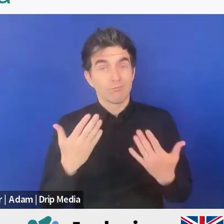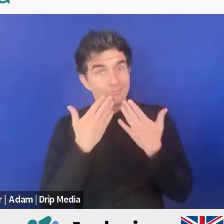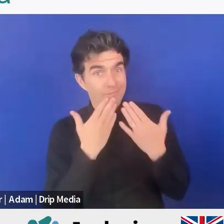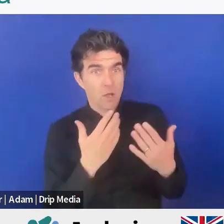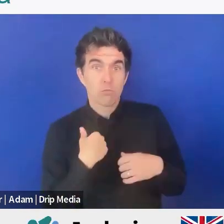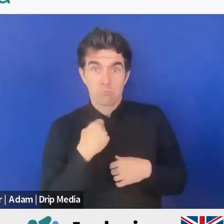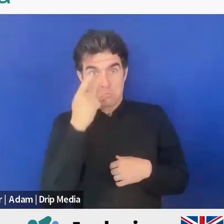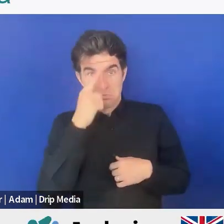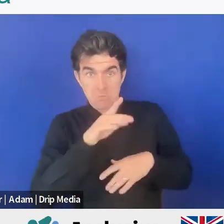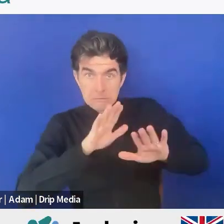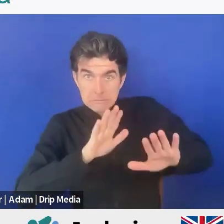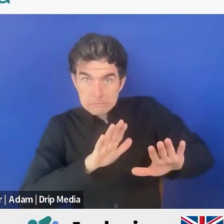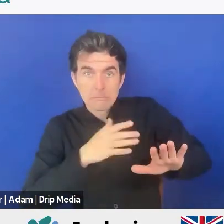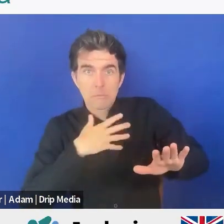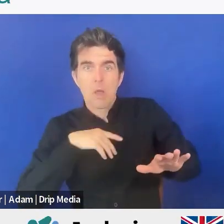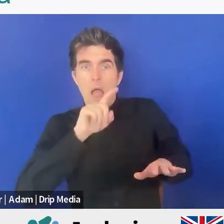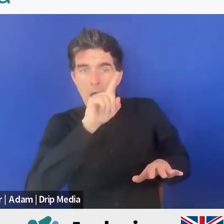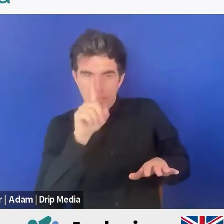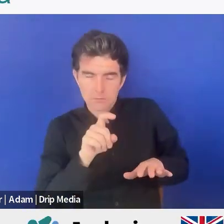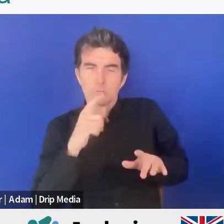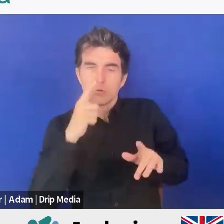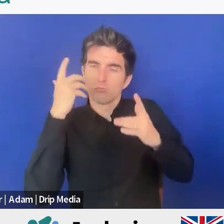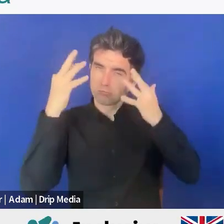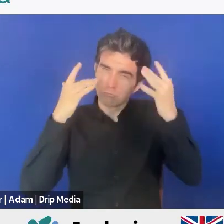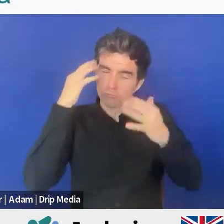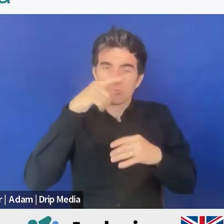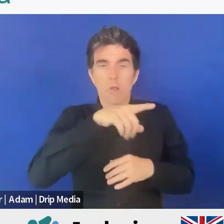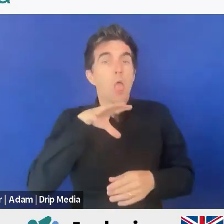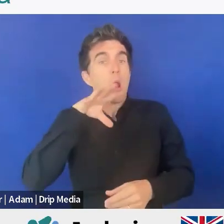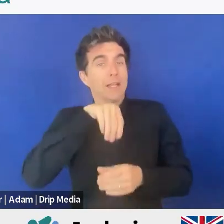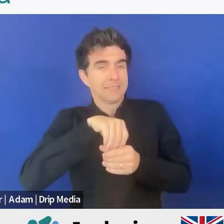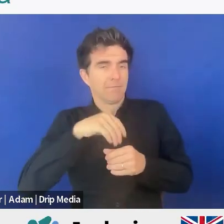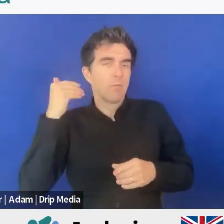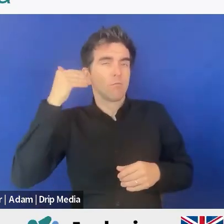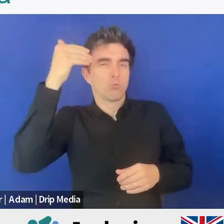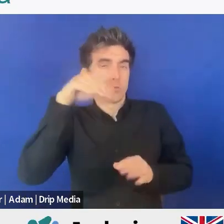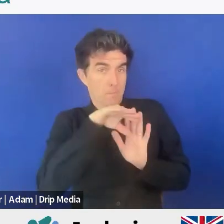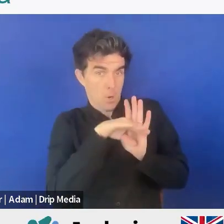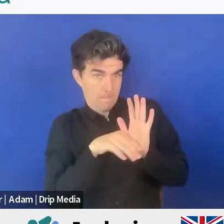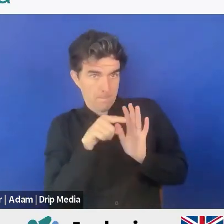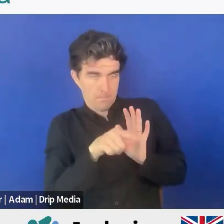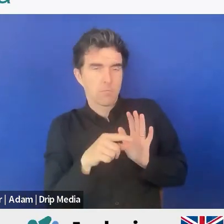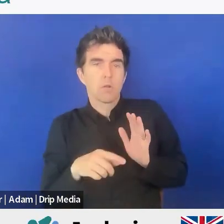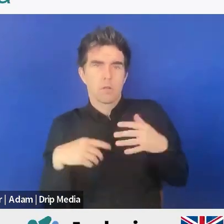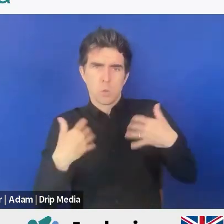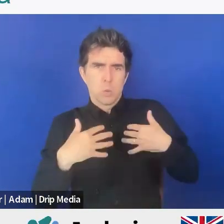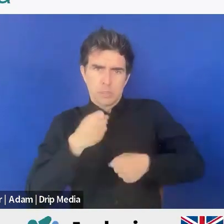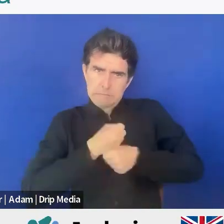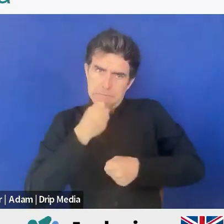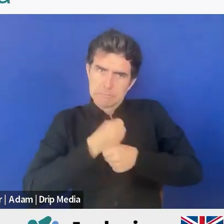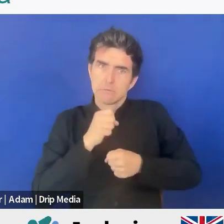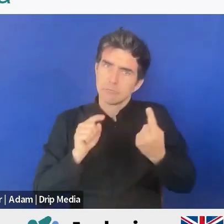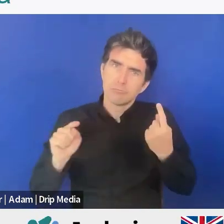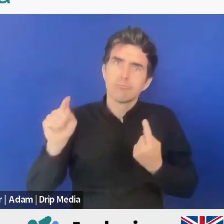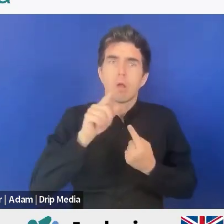because the Inclusive Futures program has been working very much a lot with organizations of persons with disabilities. So maybe